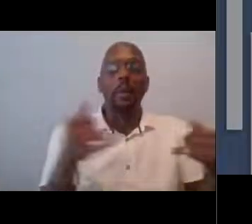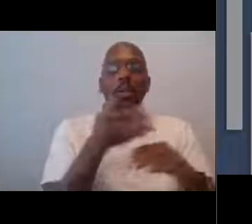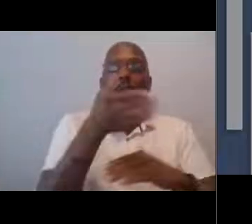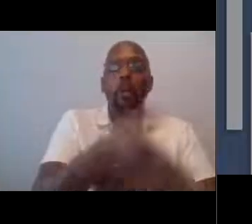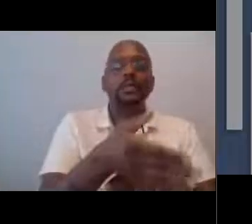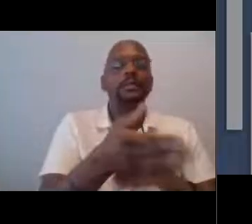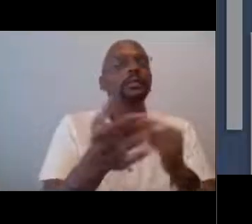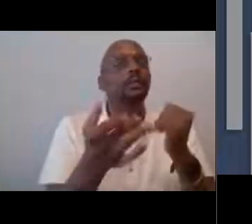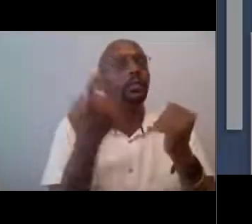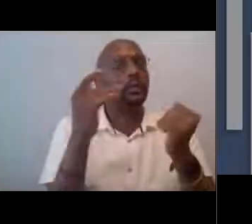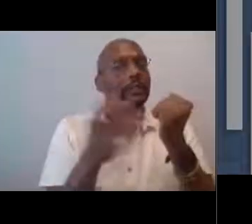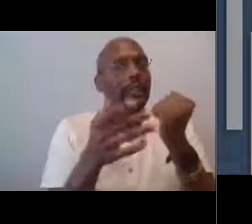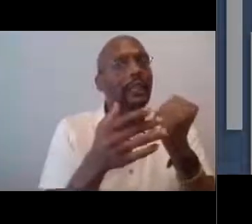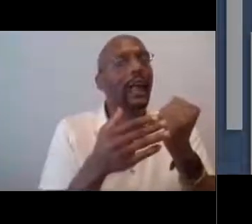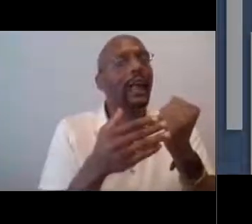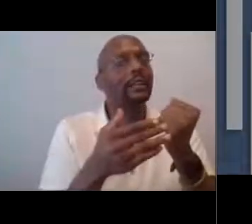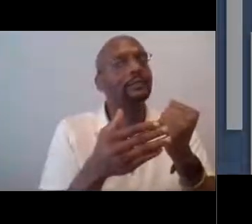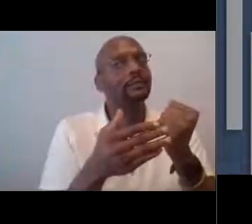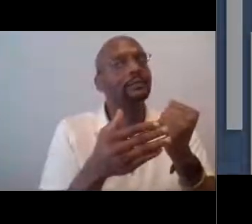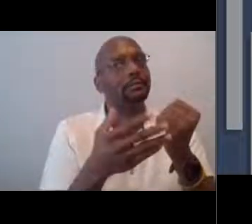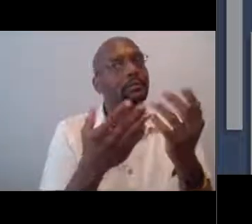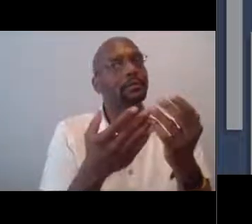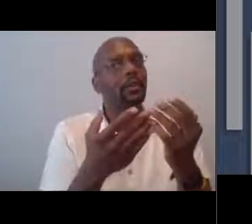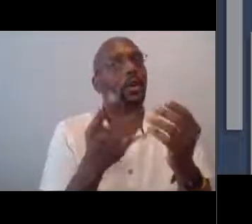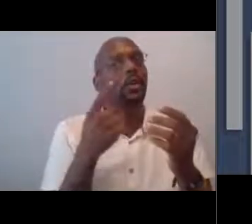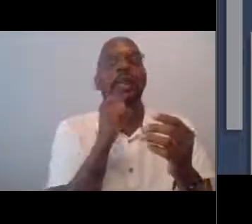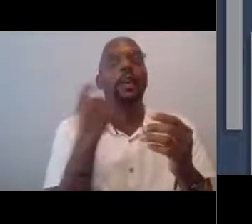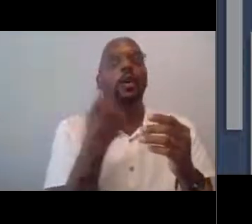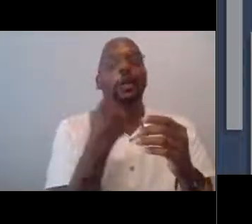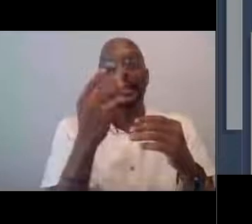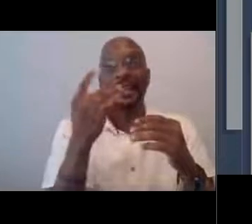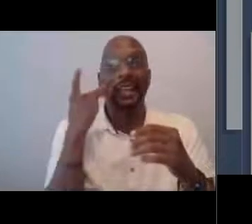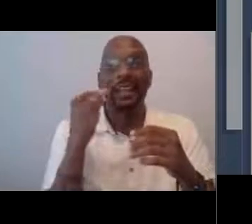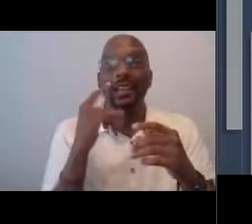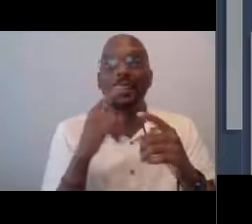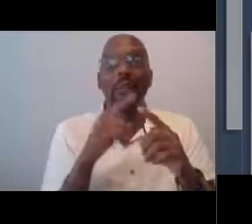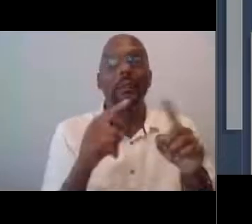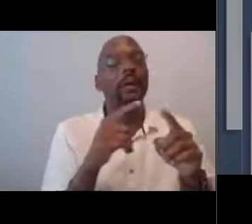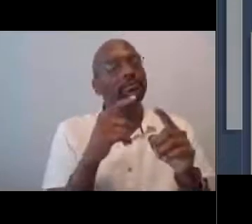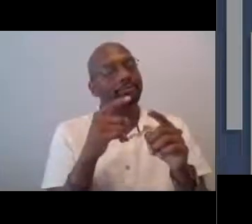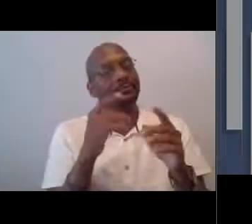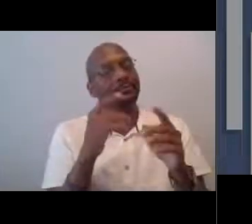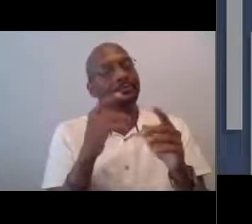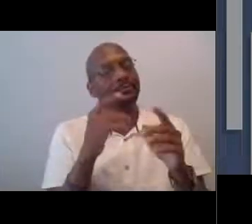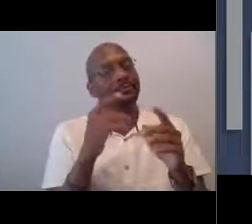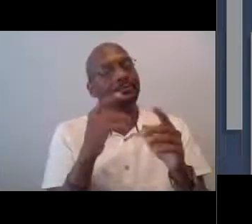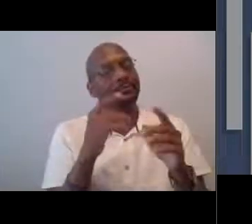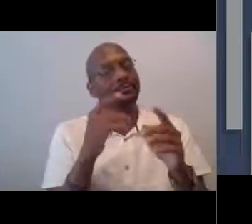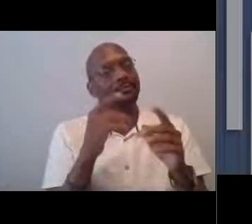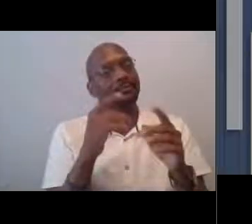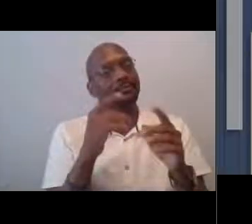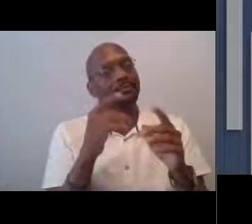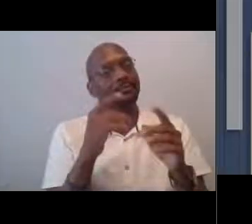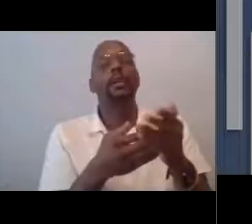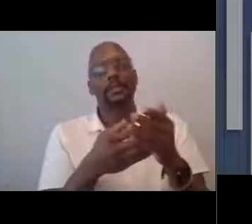standpoint, not only in California, but potentially the rest of the country as well, as far as between